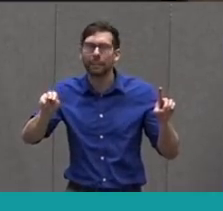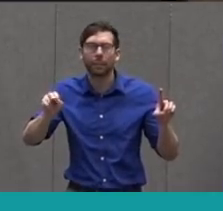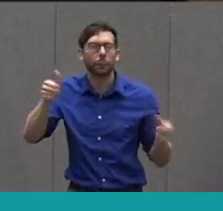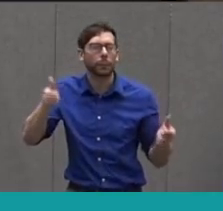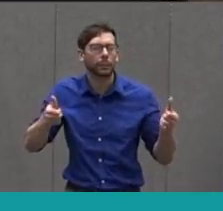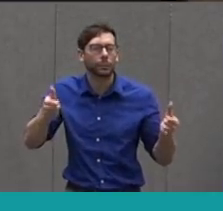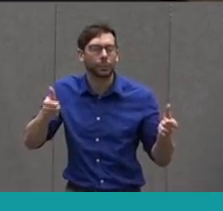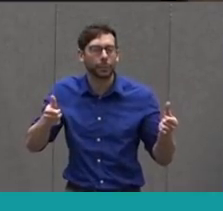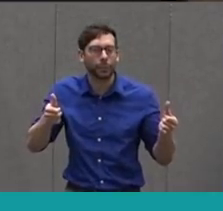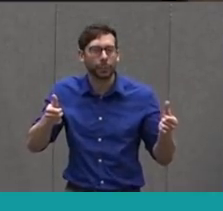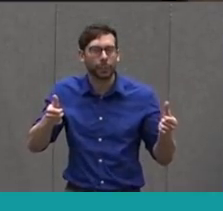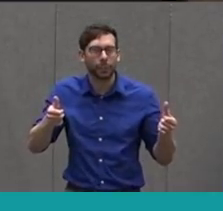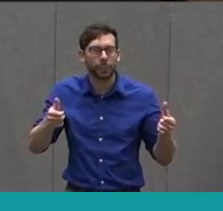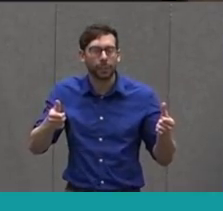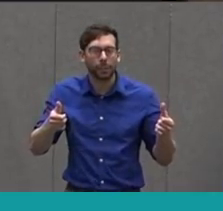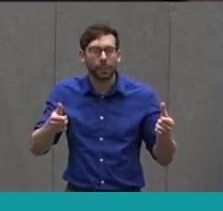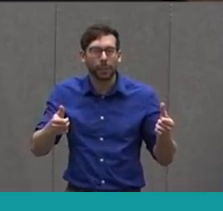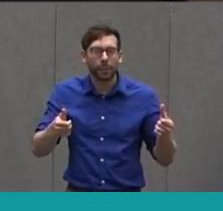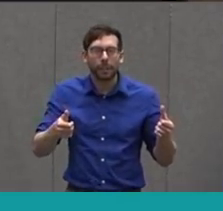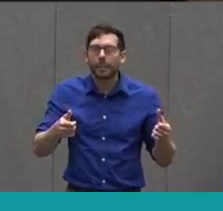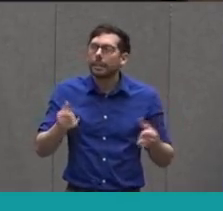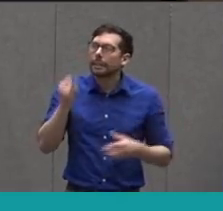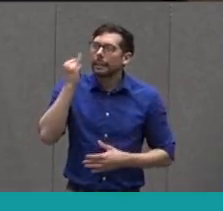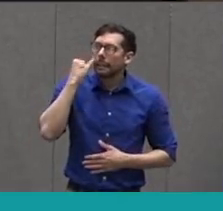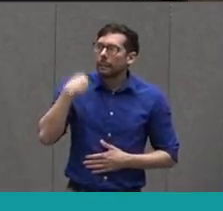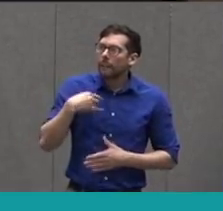Well, if I'm counting by twos and I went